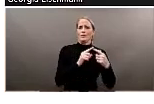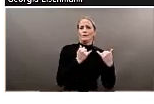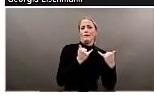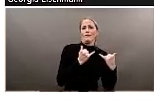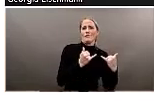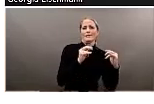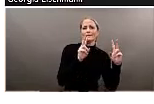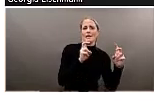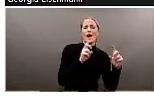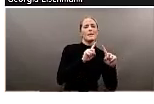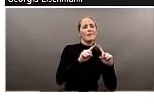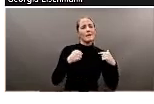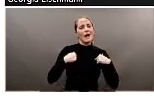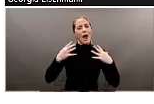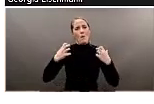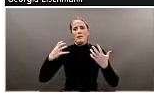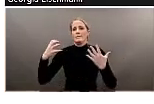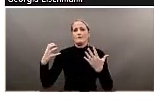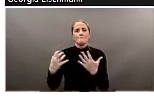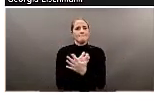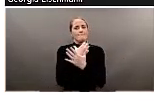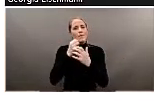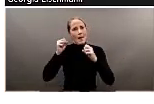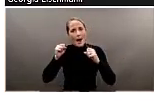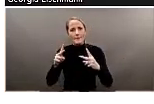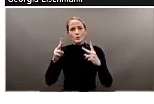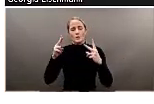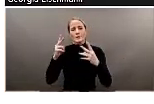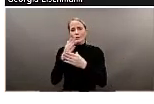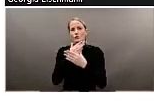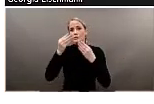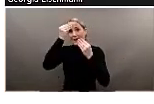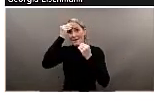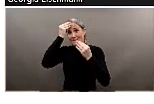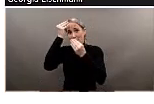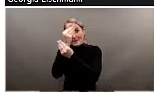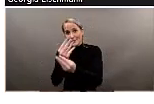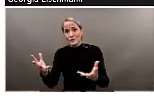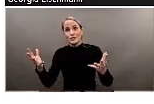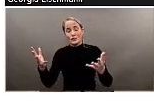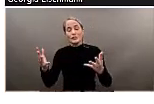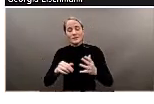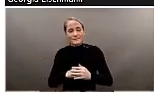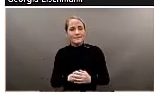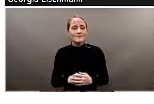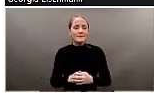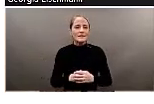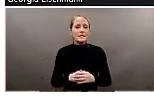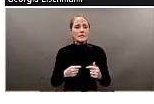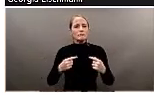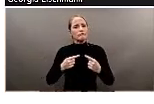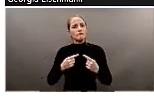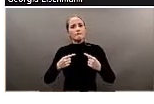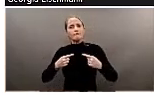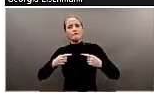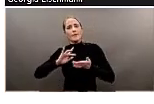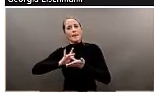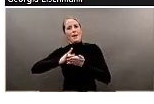pertain to what we came to talk about today, but I wanted to use this opportunity to make sure that we get out in front of